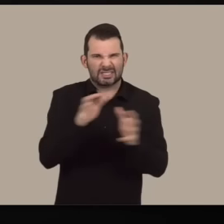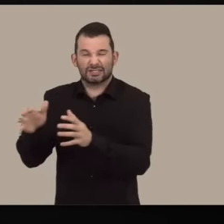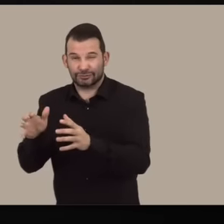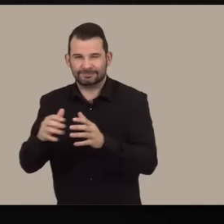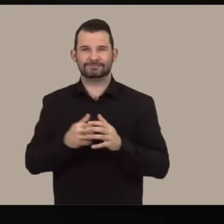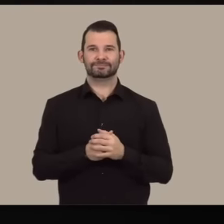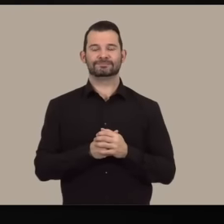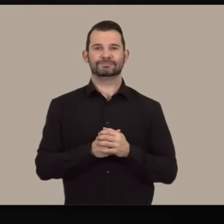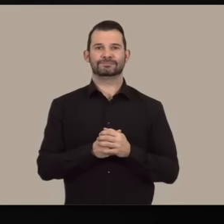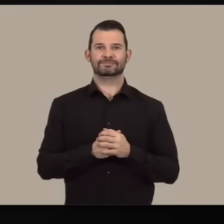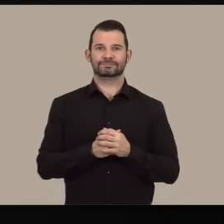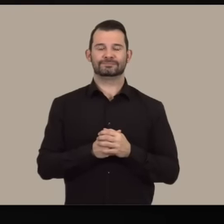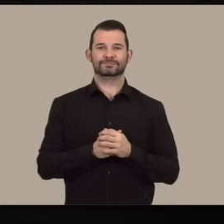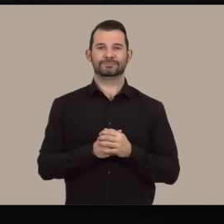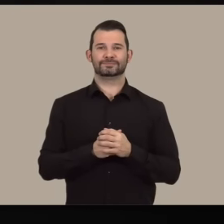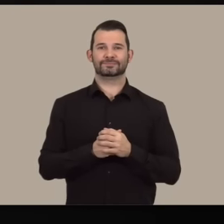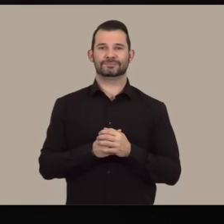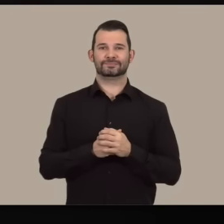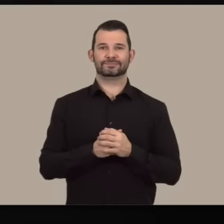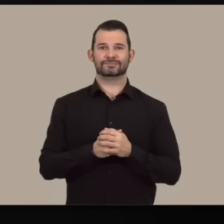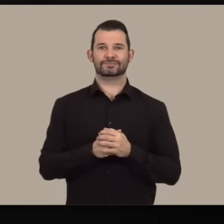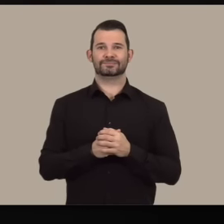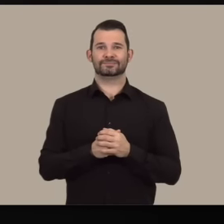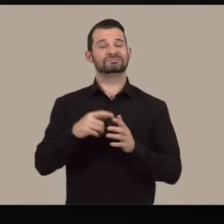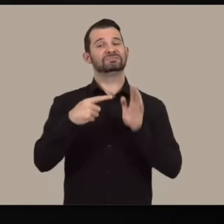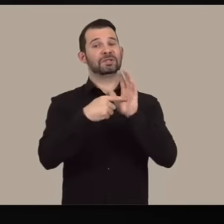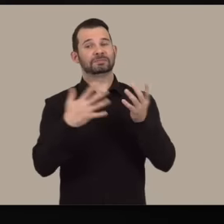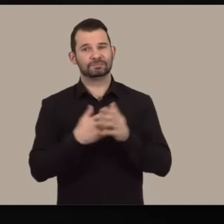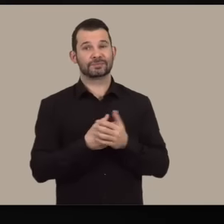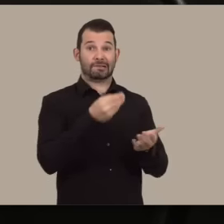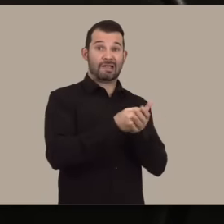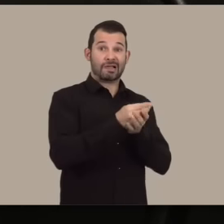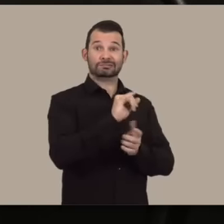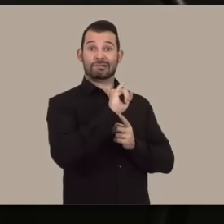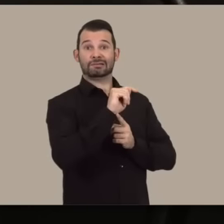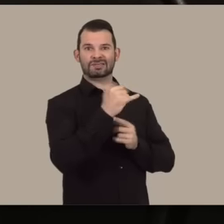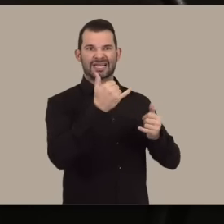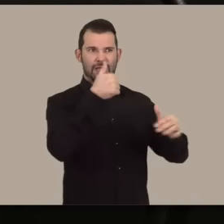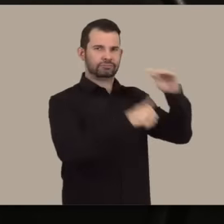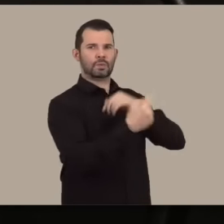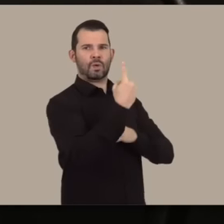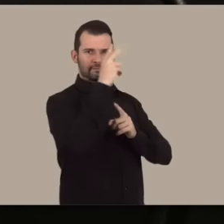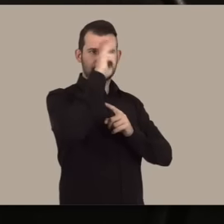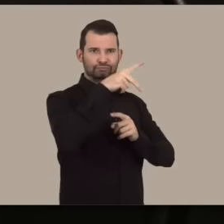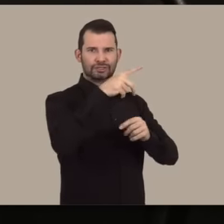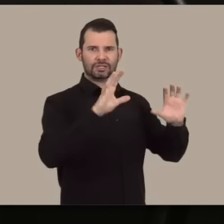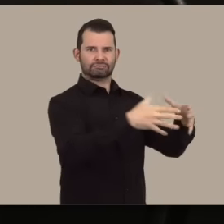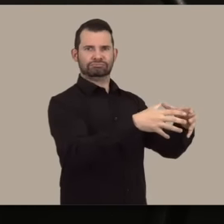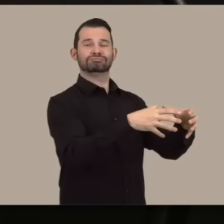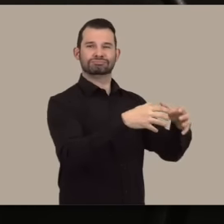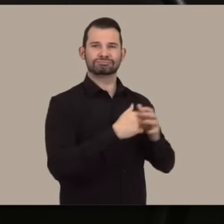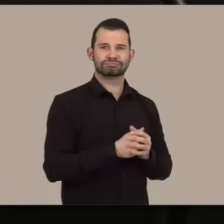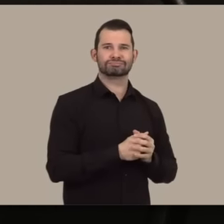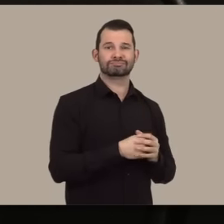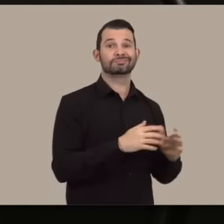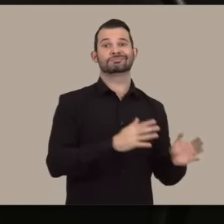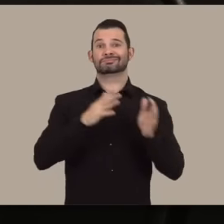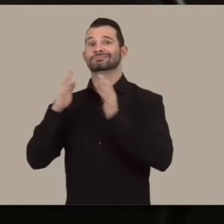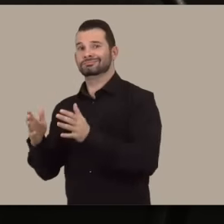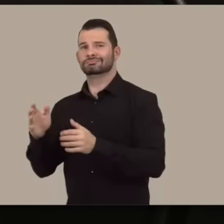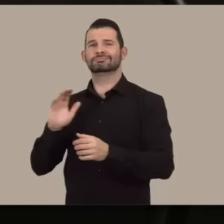implementing internal reorganizations by regrouping certain sectors. For example, finance and IT are